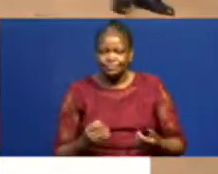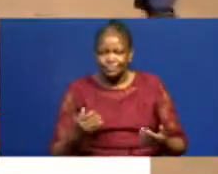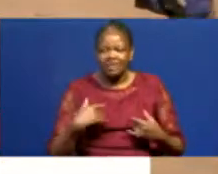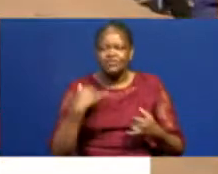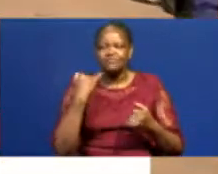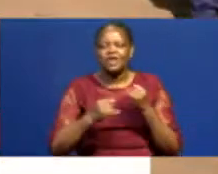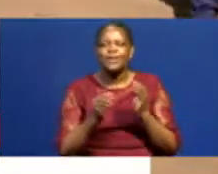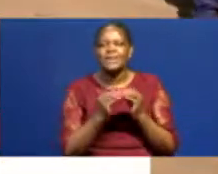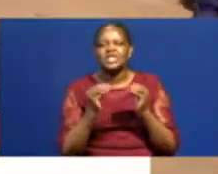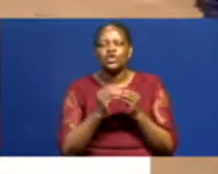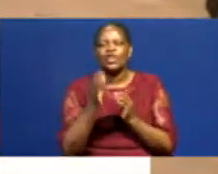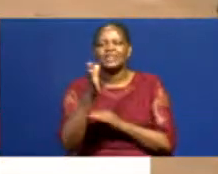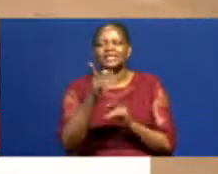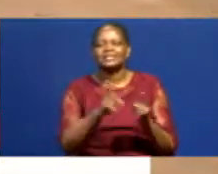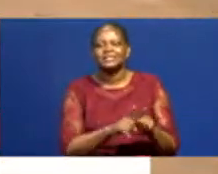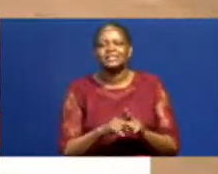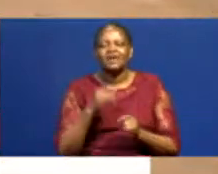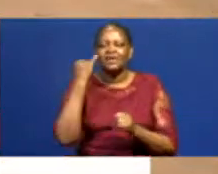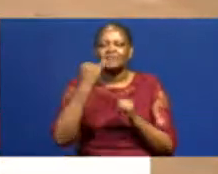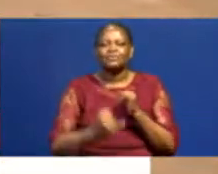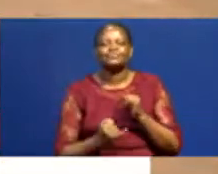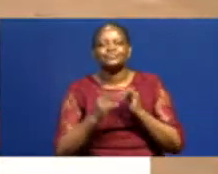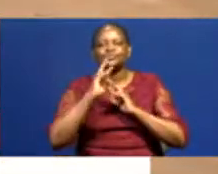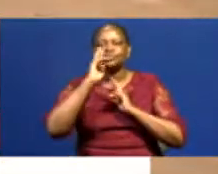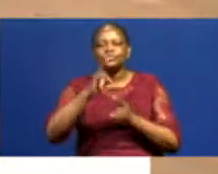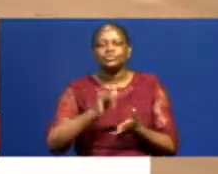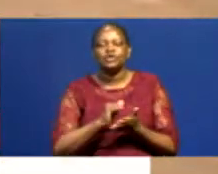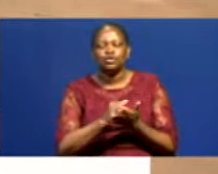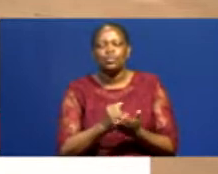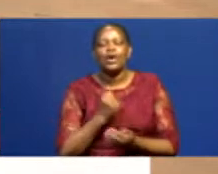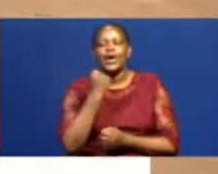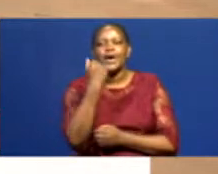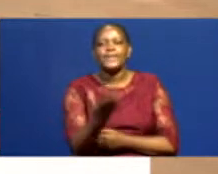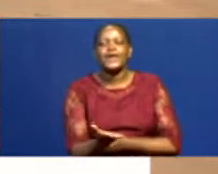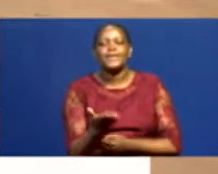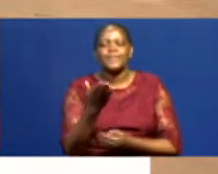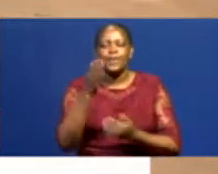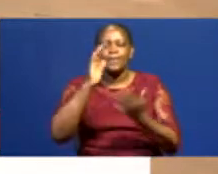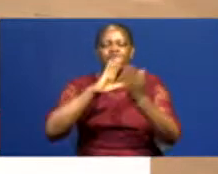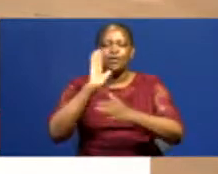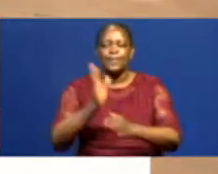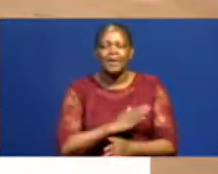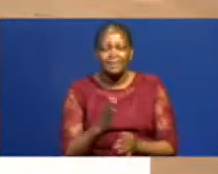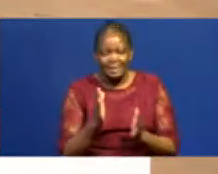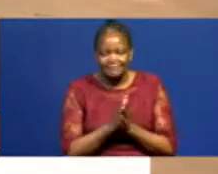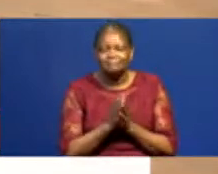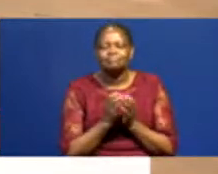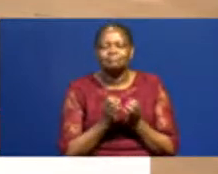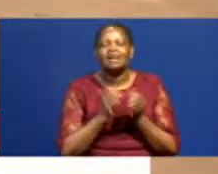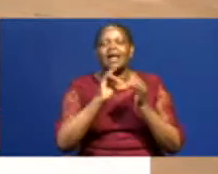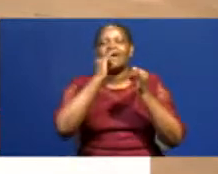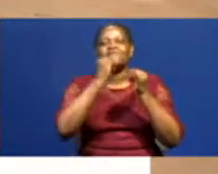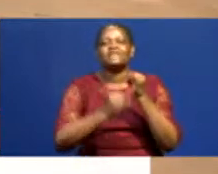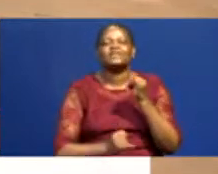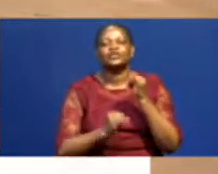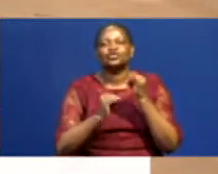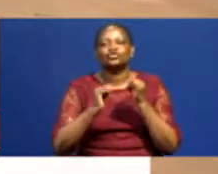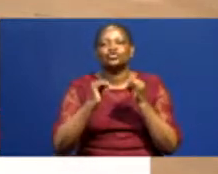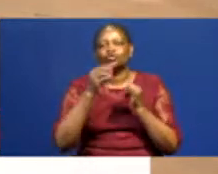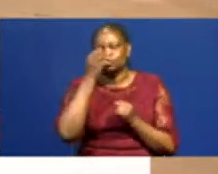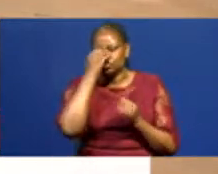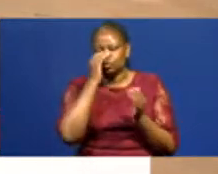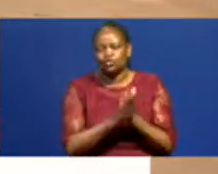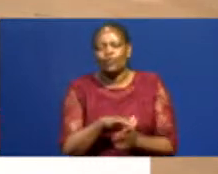coming Thursday as they finalize on their report that they will table before Parliament and further on to President William Ruto as well as the ODM